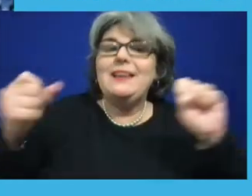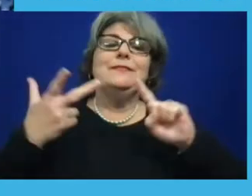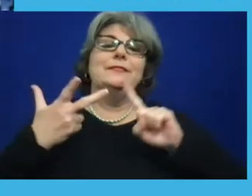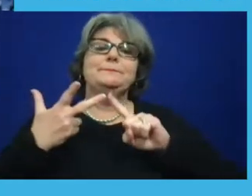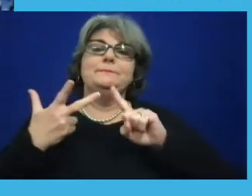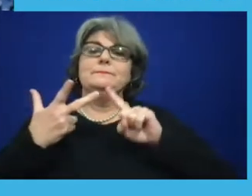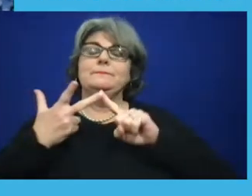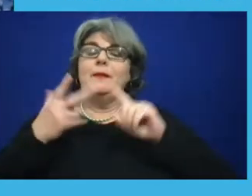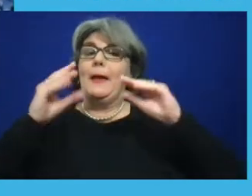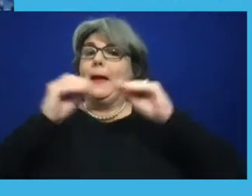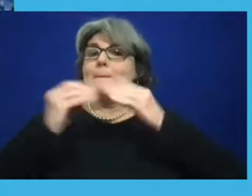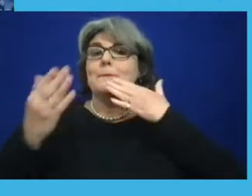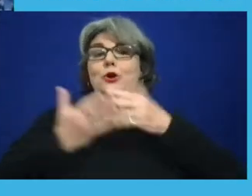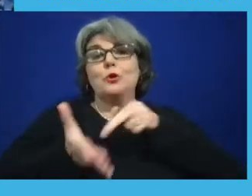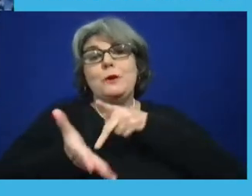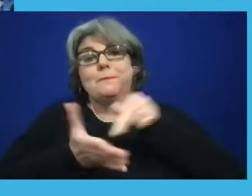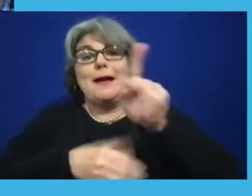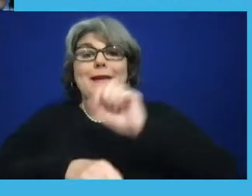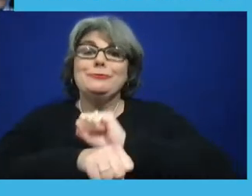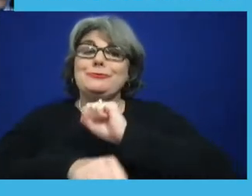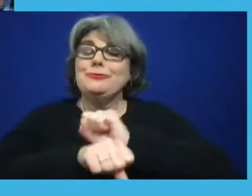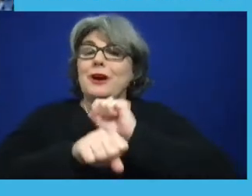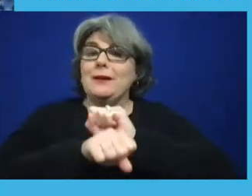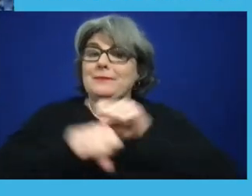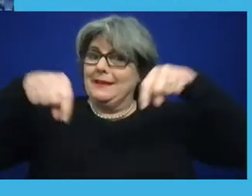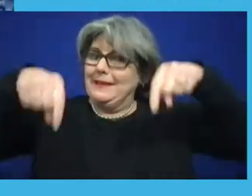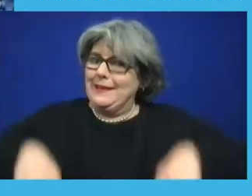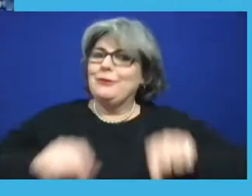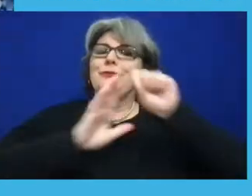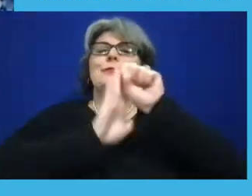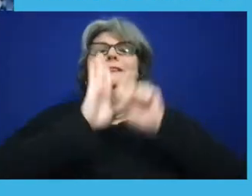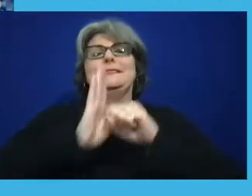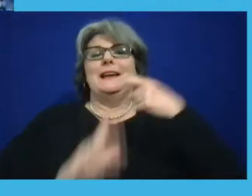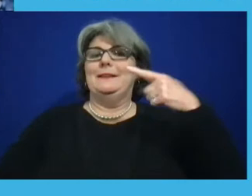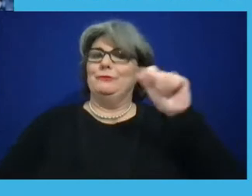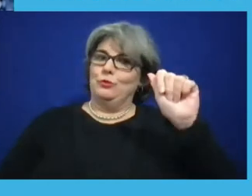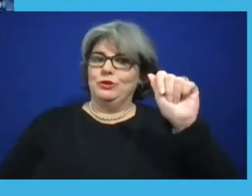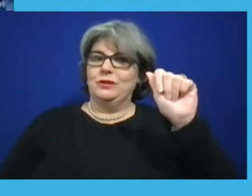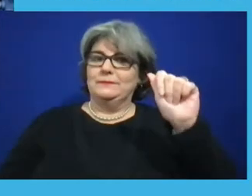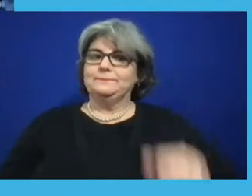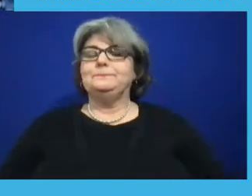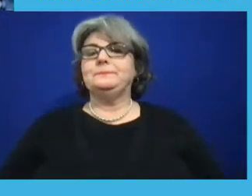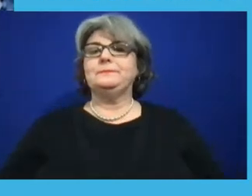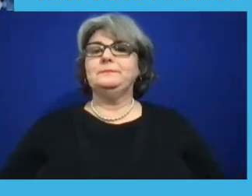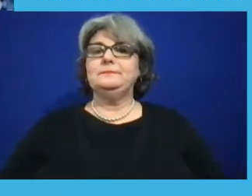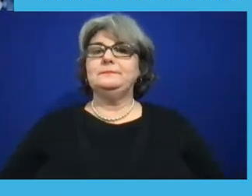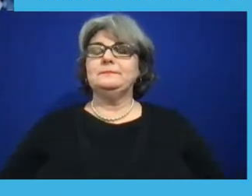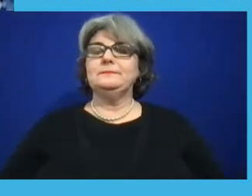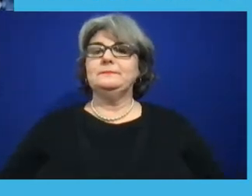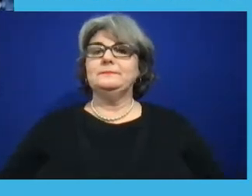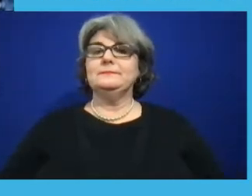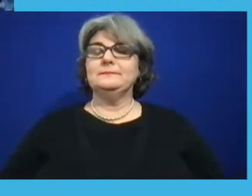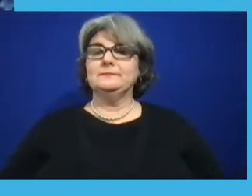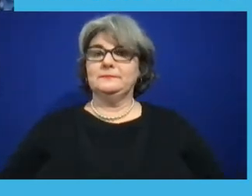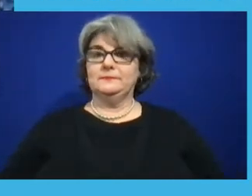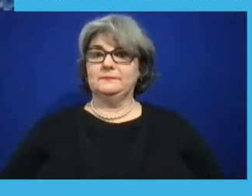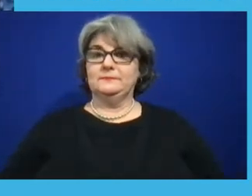pockets, to make your streets safer, and bring more good-paying jobs here to